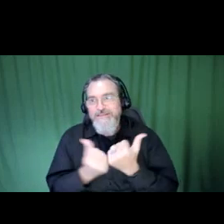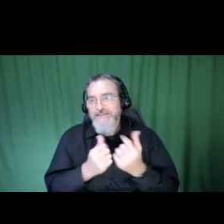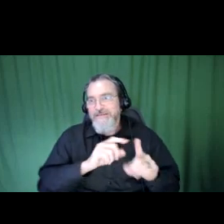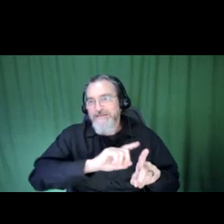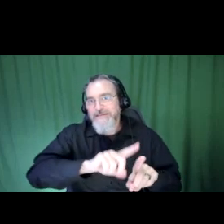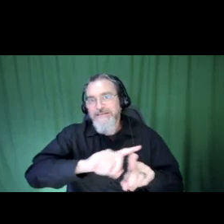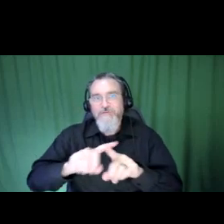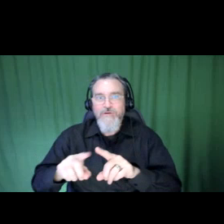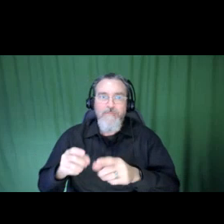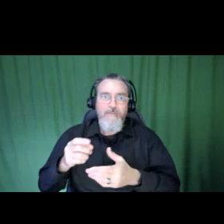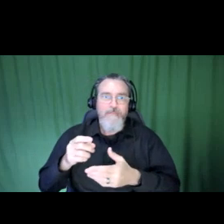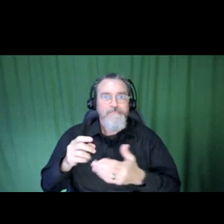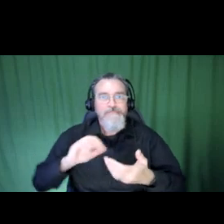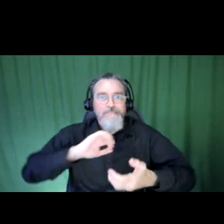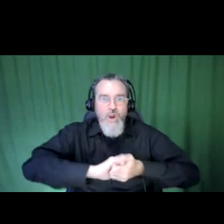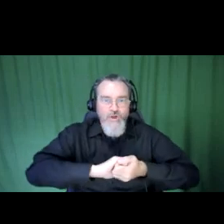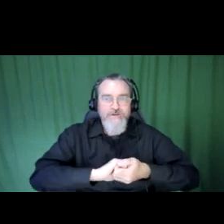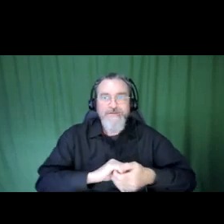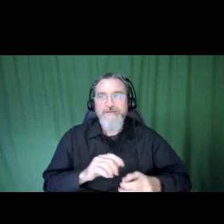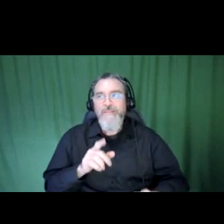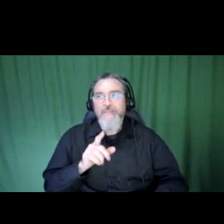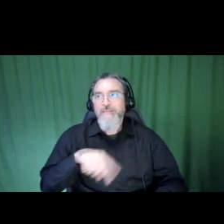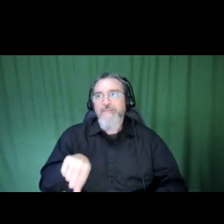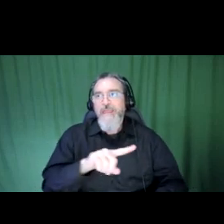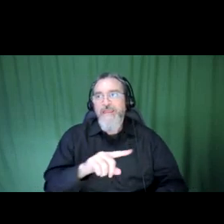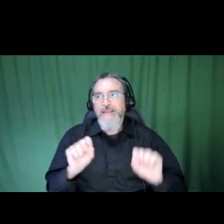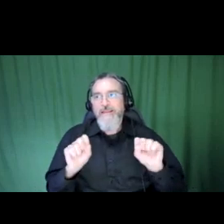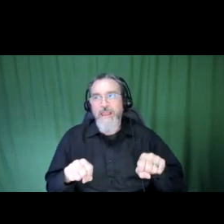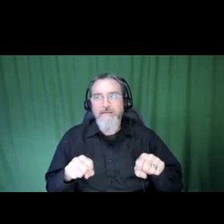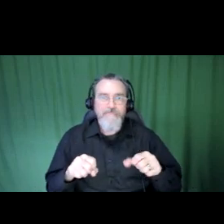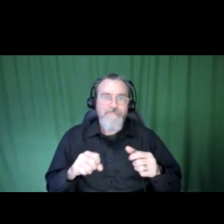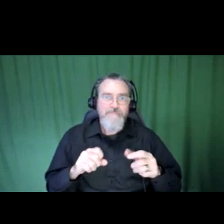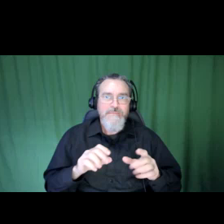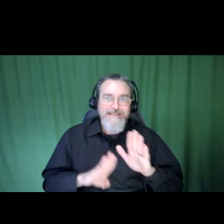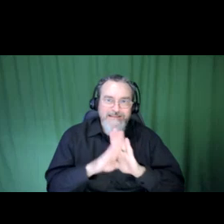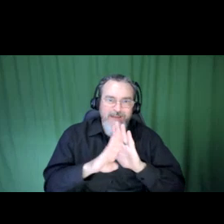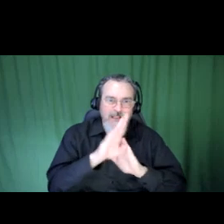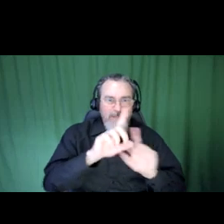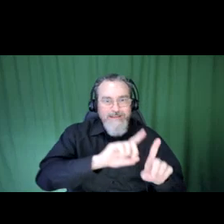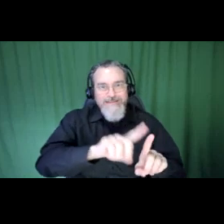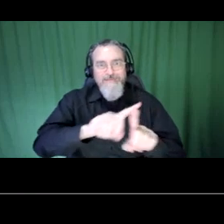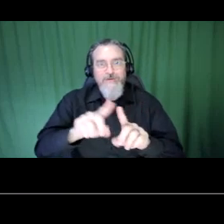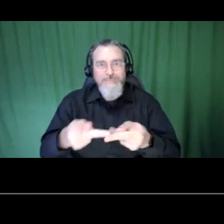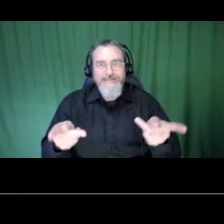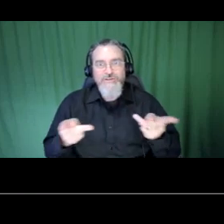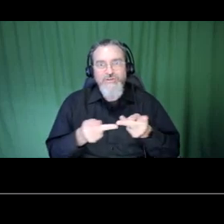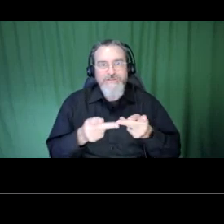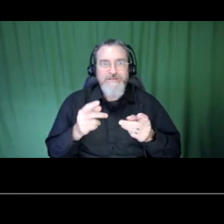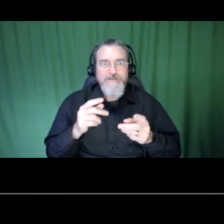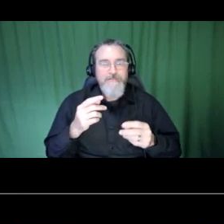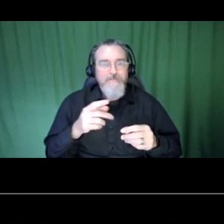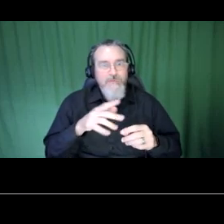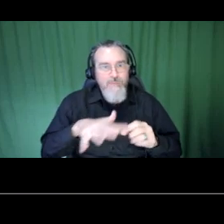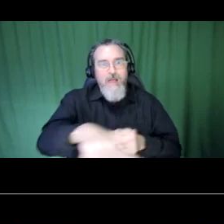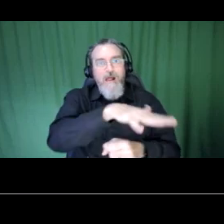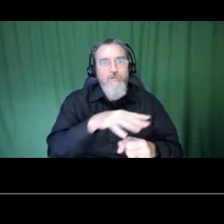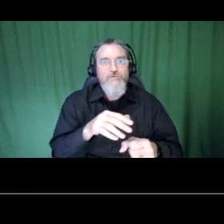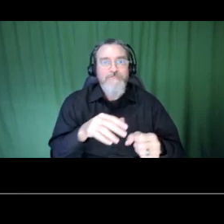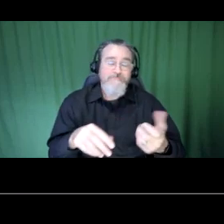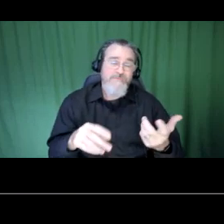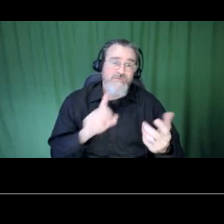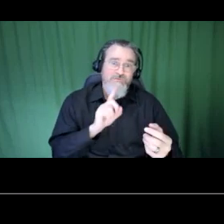IGAP coordinators are looking to develop Guardian and Sentinel positions within Tlingit and Haida or Coerx region, and so much more. So this slide and visual will